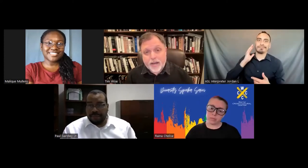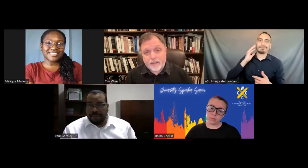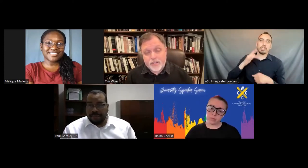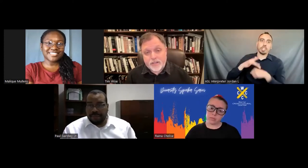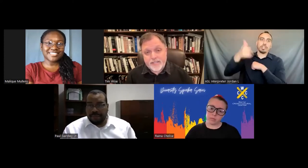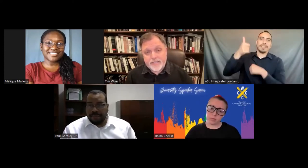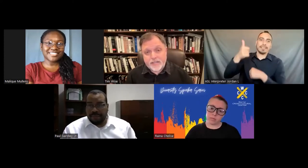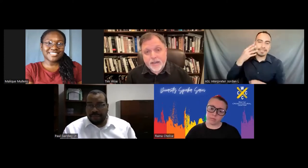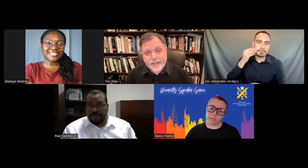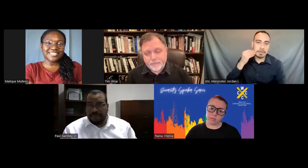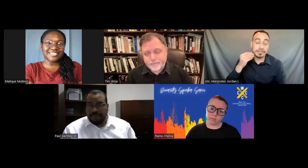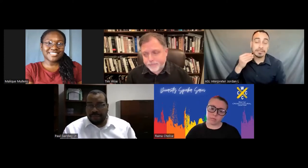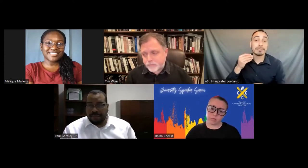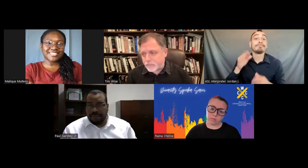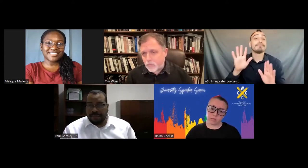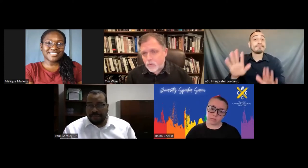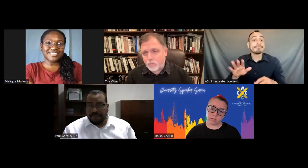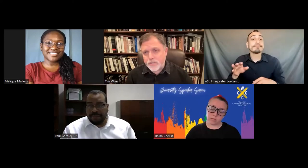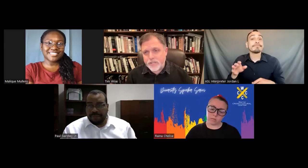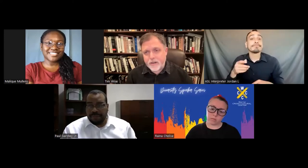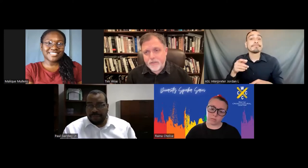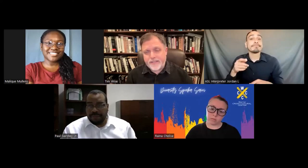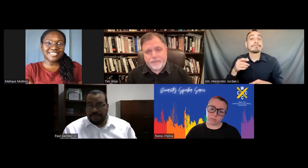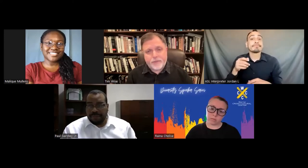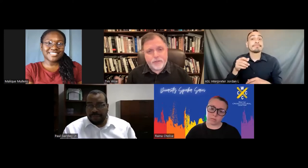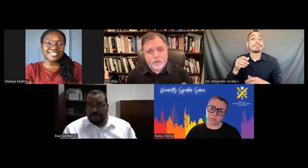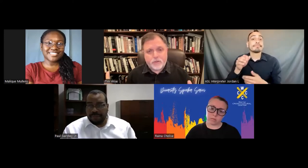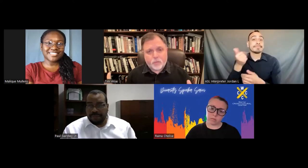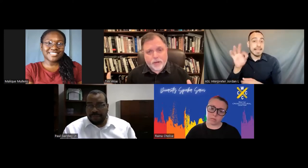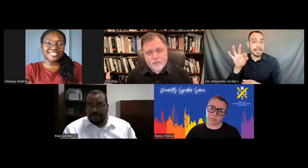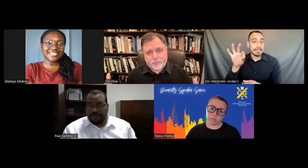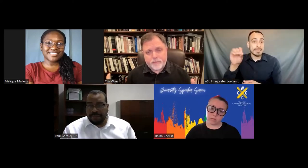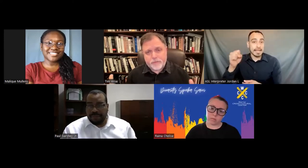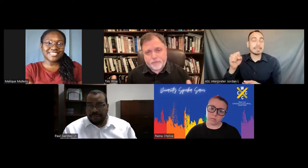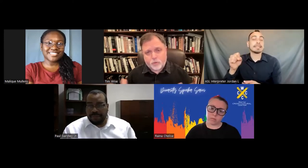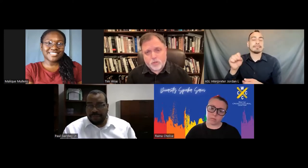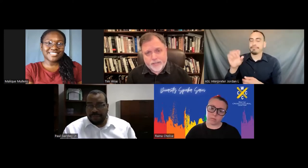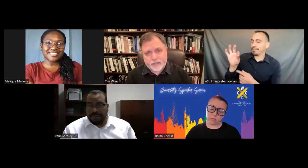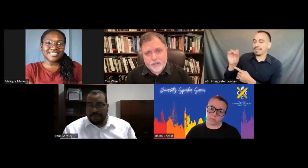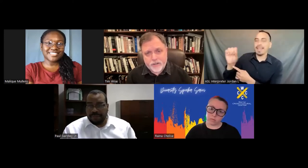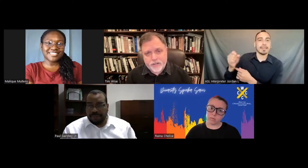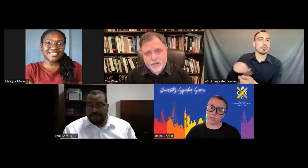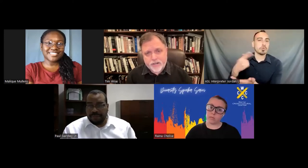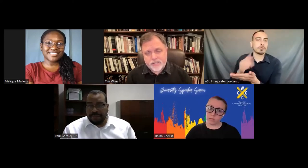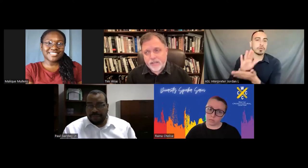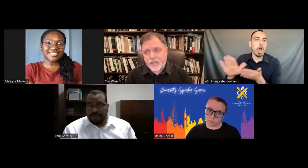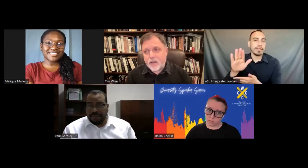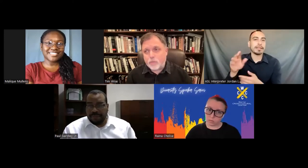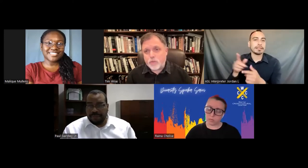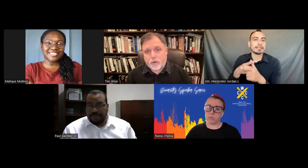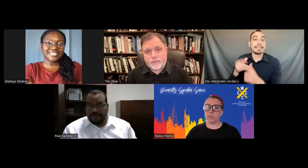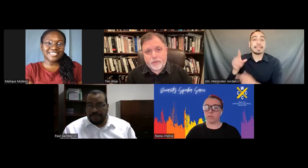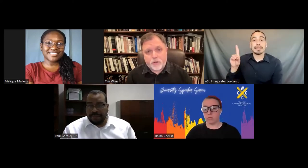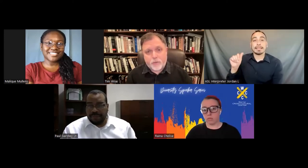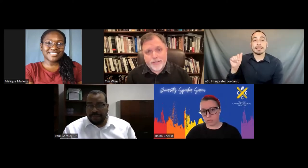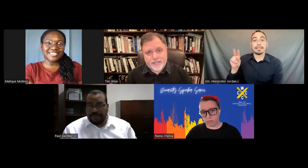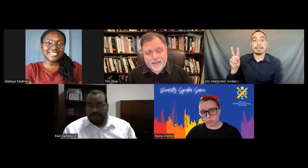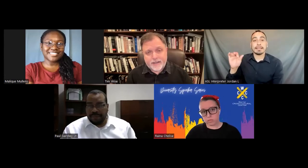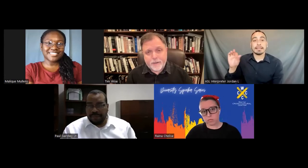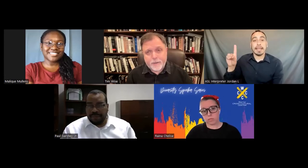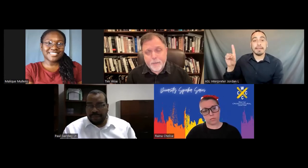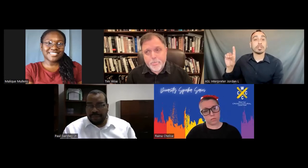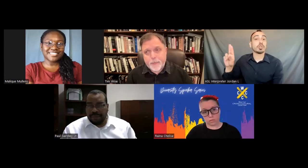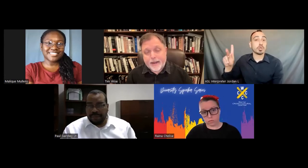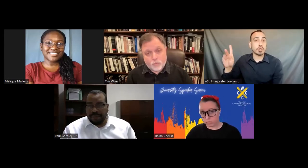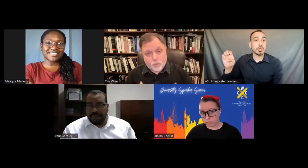from college in 1990, was the year that David Duke, white supremacist, former Klan leader, neo-Nazi, was running for the US